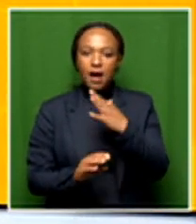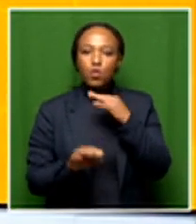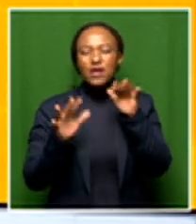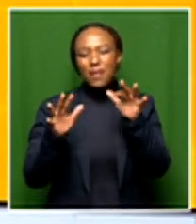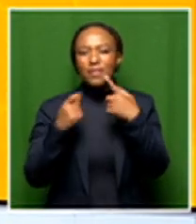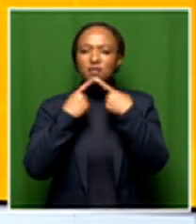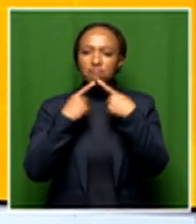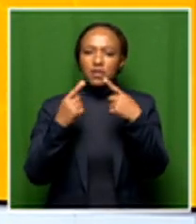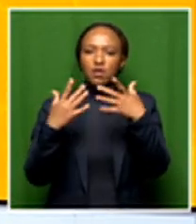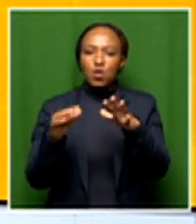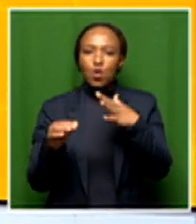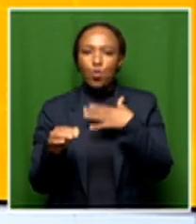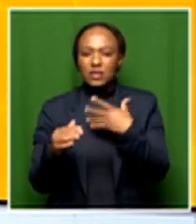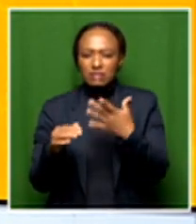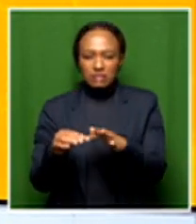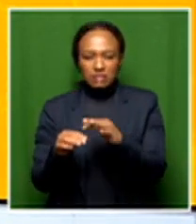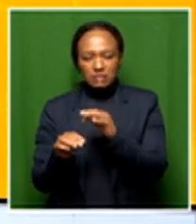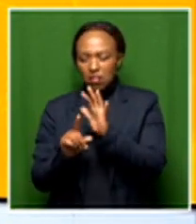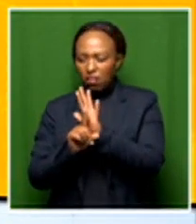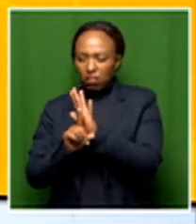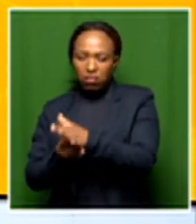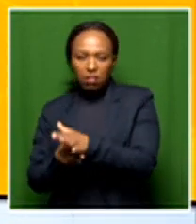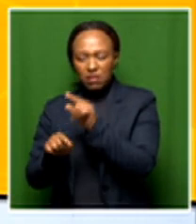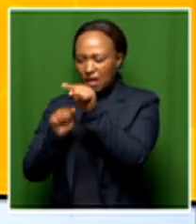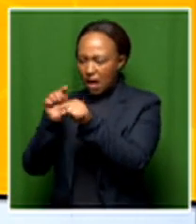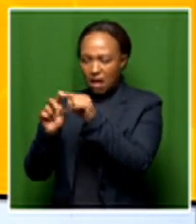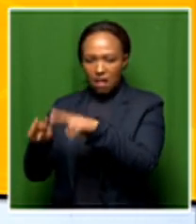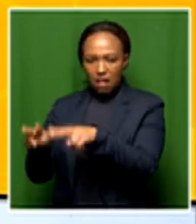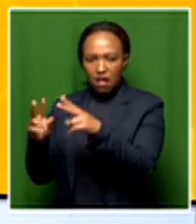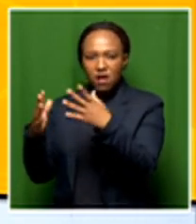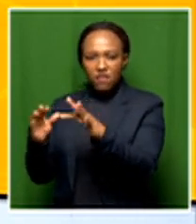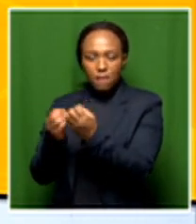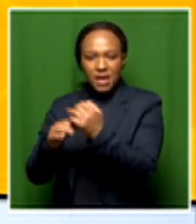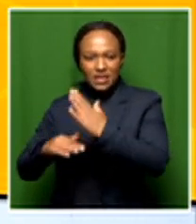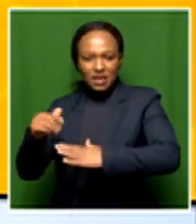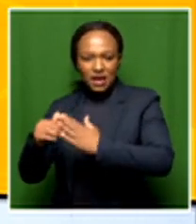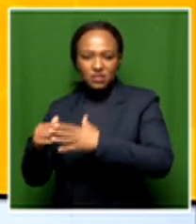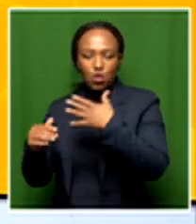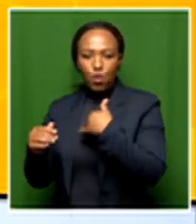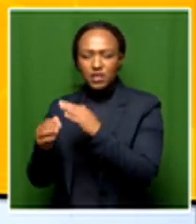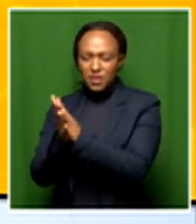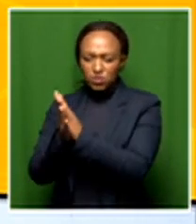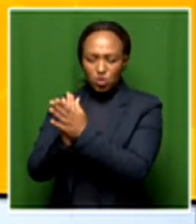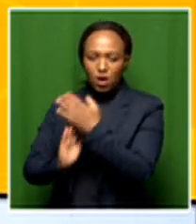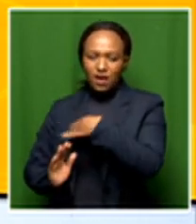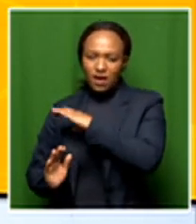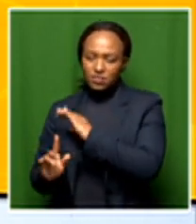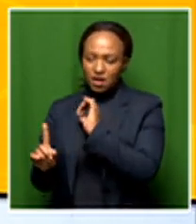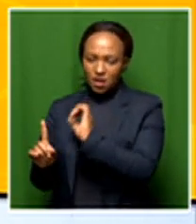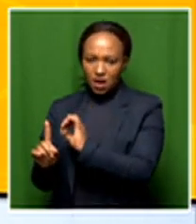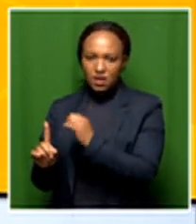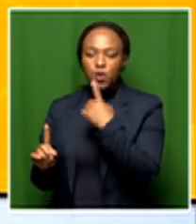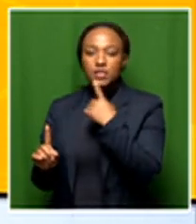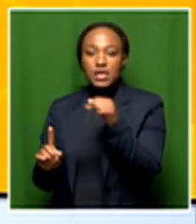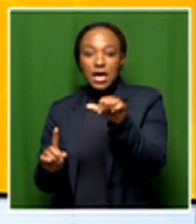been a victim of underhanded and undermining tactics and trumped-up charges meant to destroy his character. In a